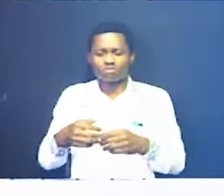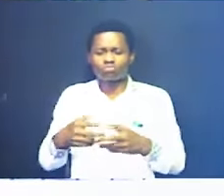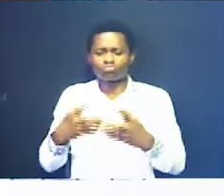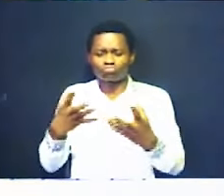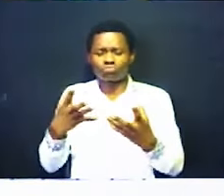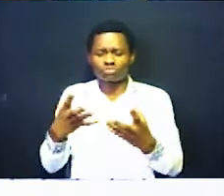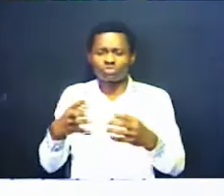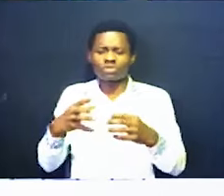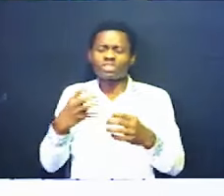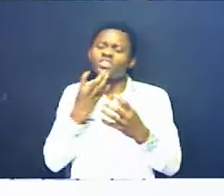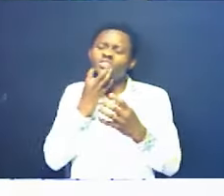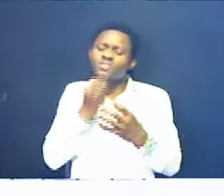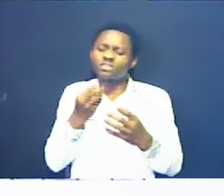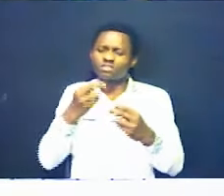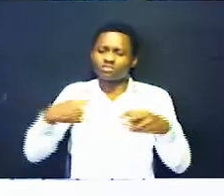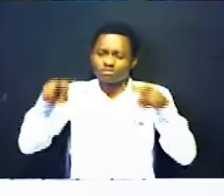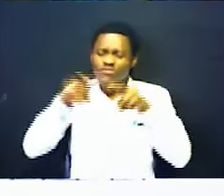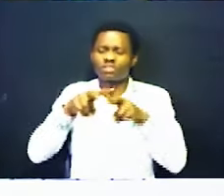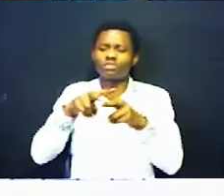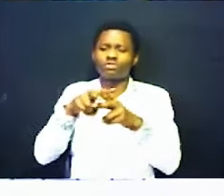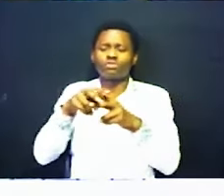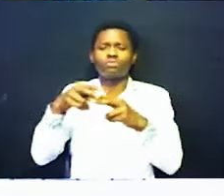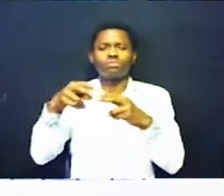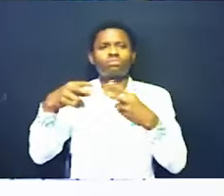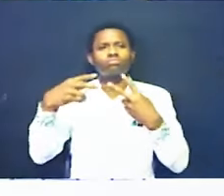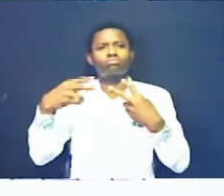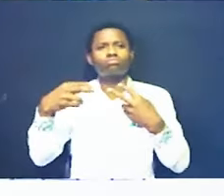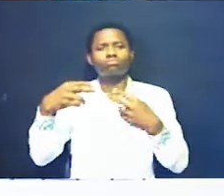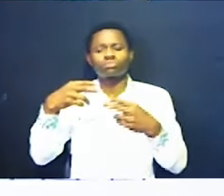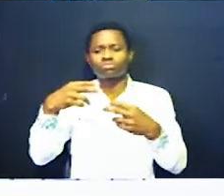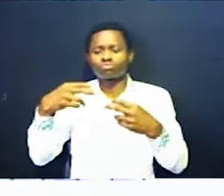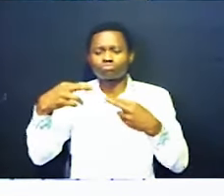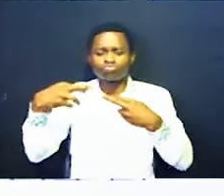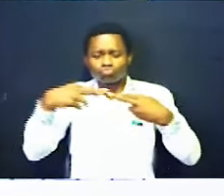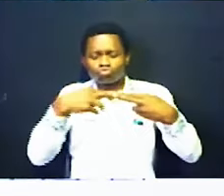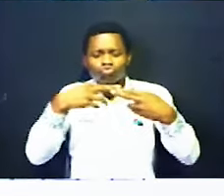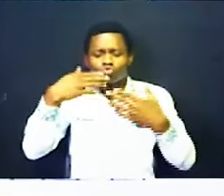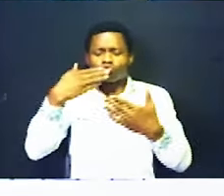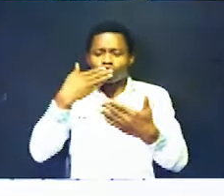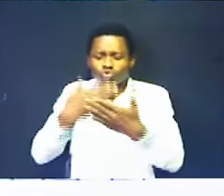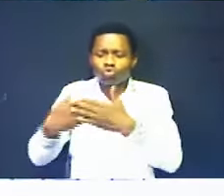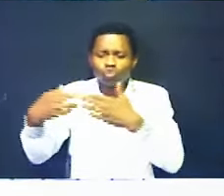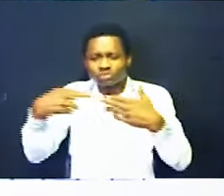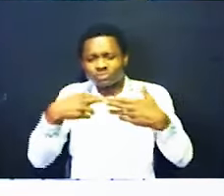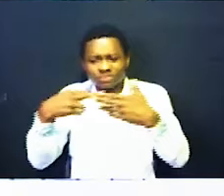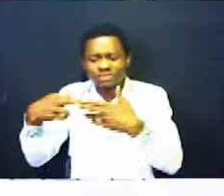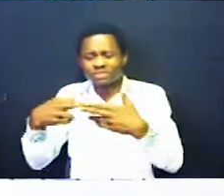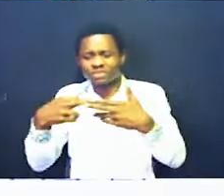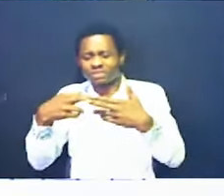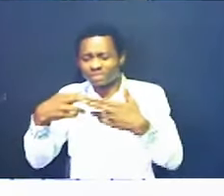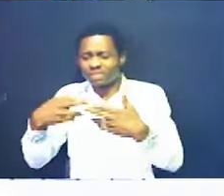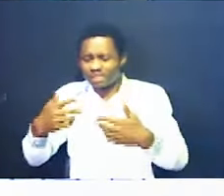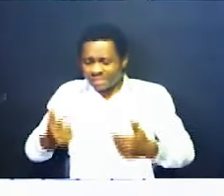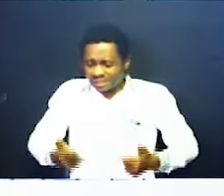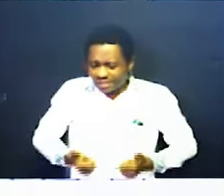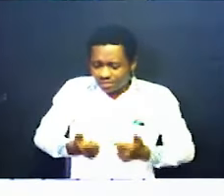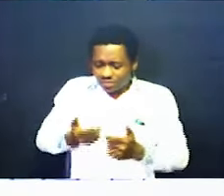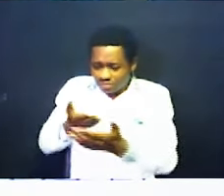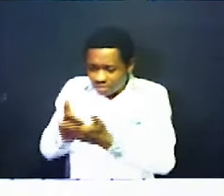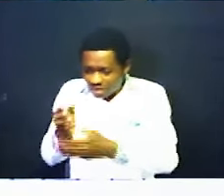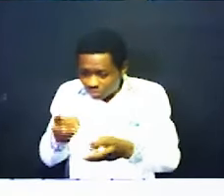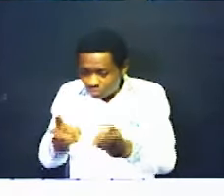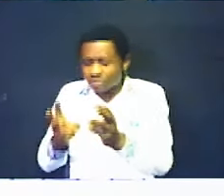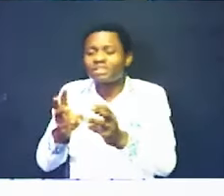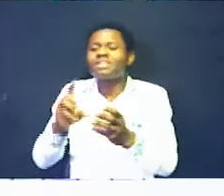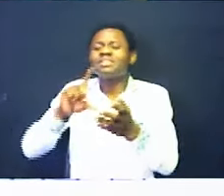ayonkofa ewo yen ene emabu no entem no ene se ye beye de ye kan no na no bema